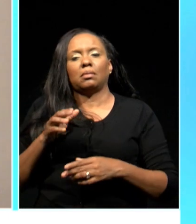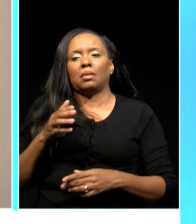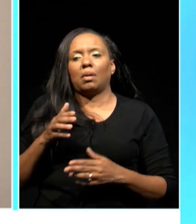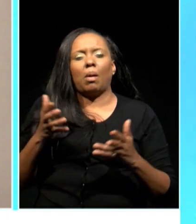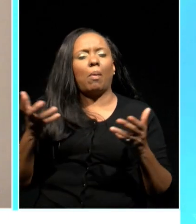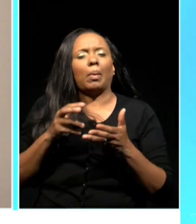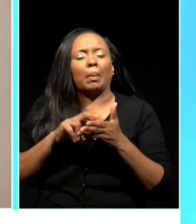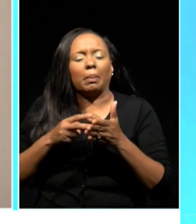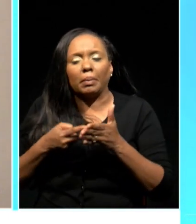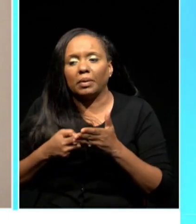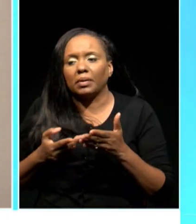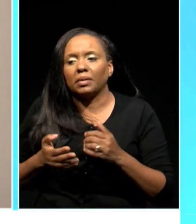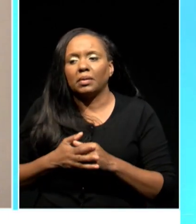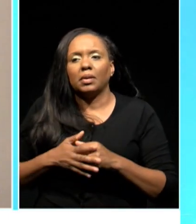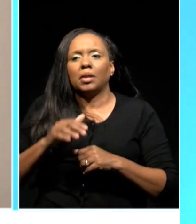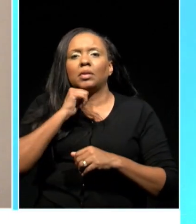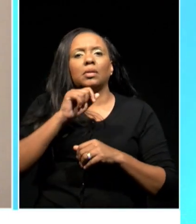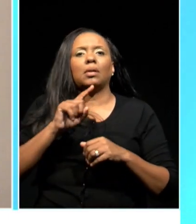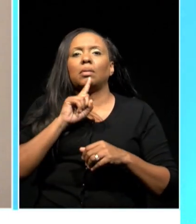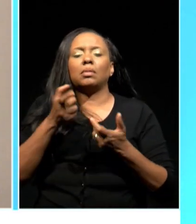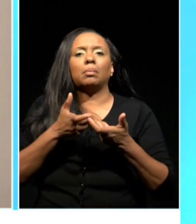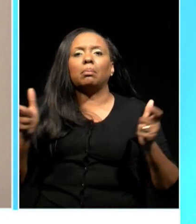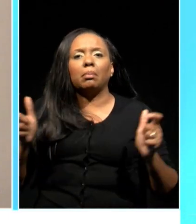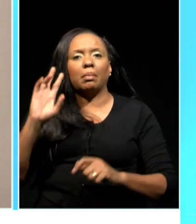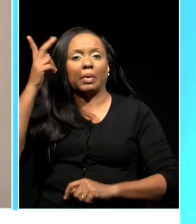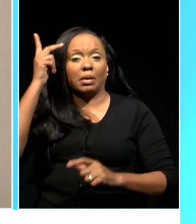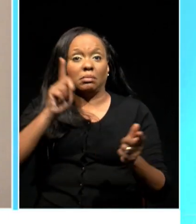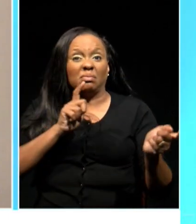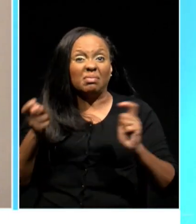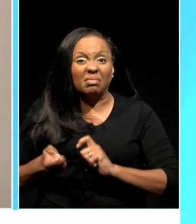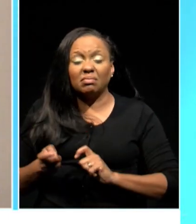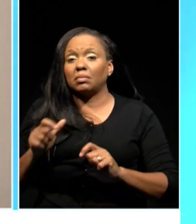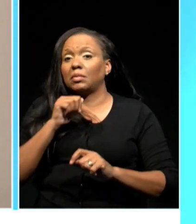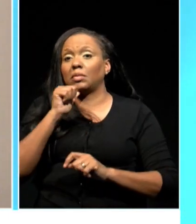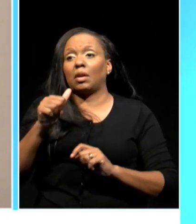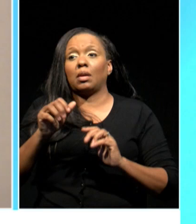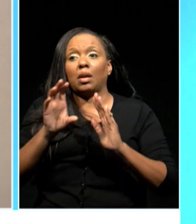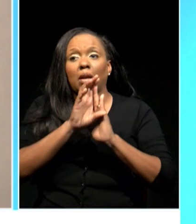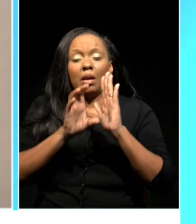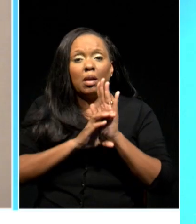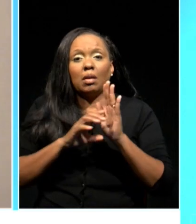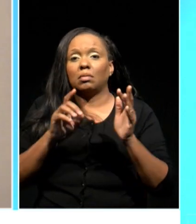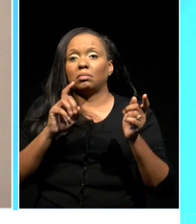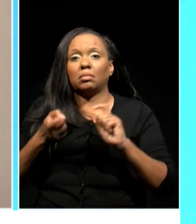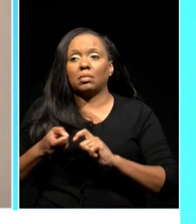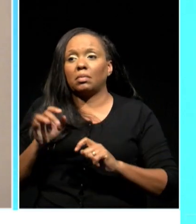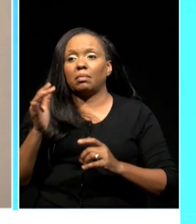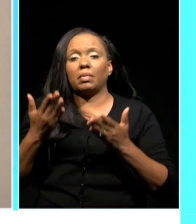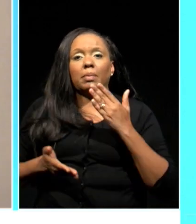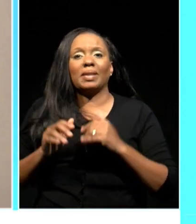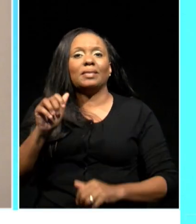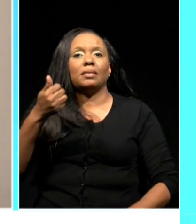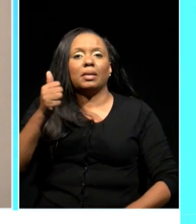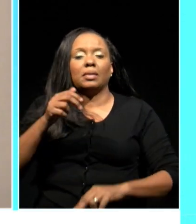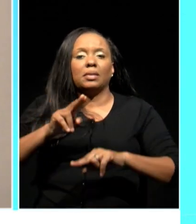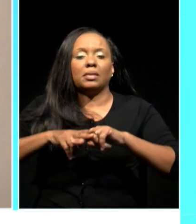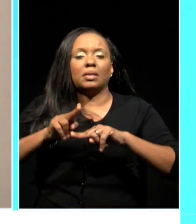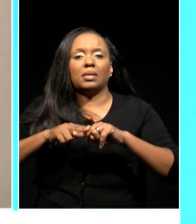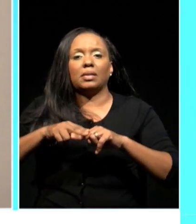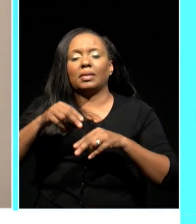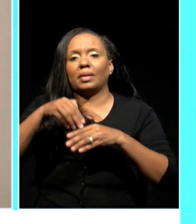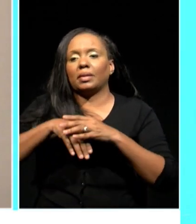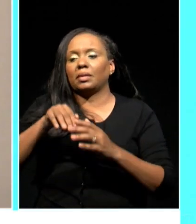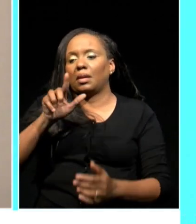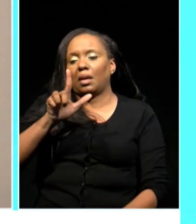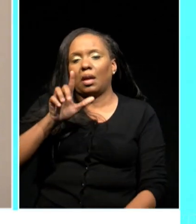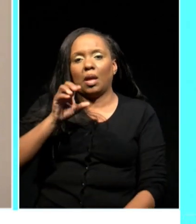any major political changes or major constitutional changes, just an additional of 10 seats in the lower house just through proportional representation.